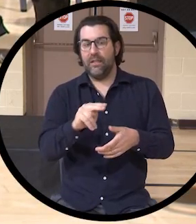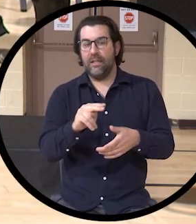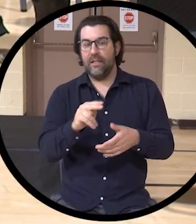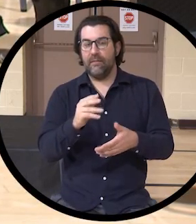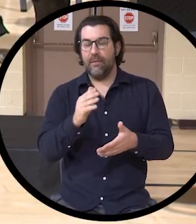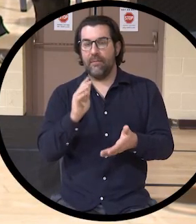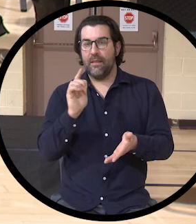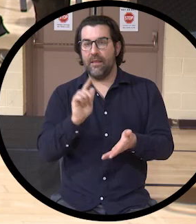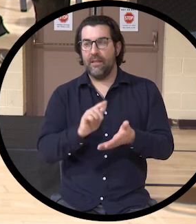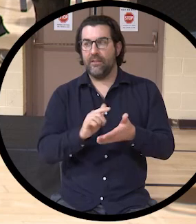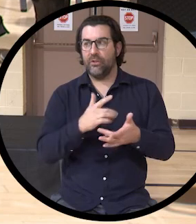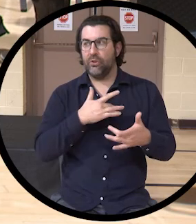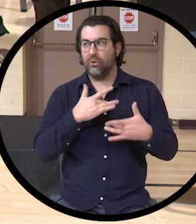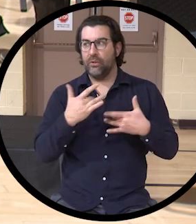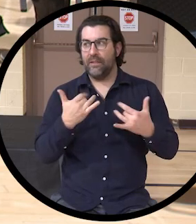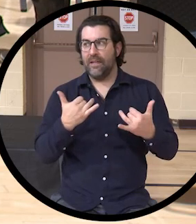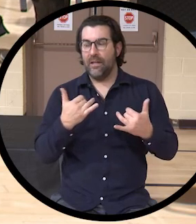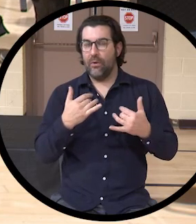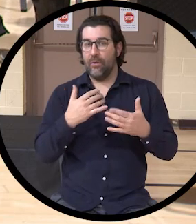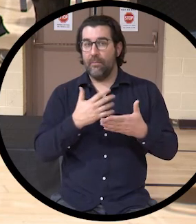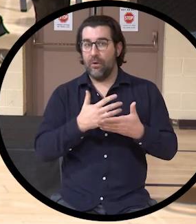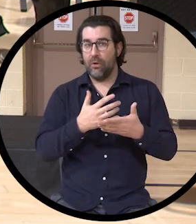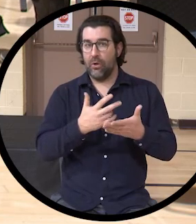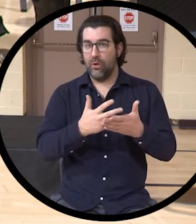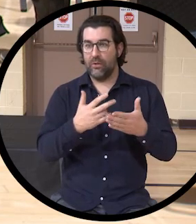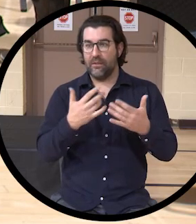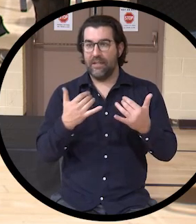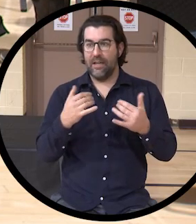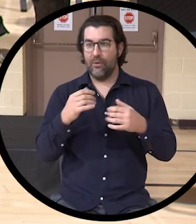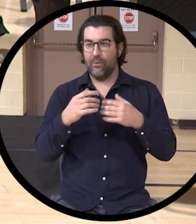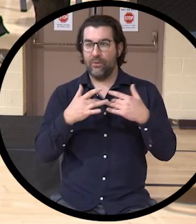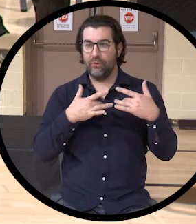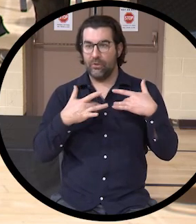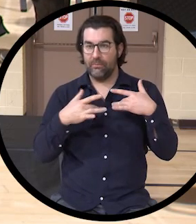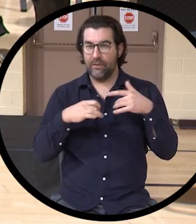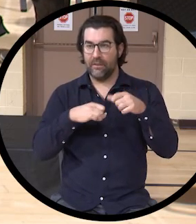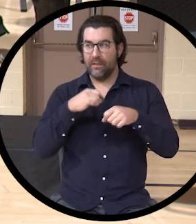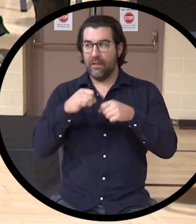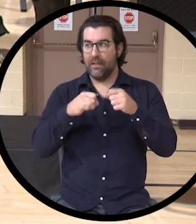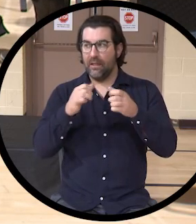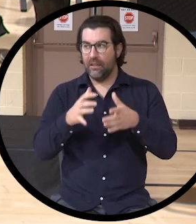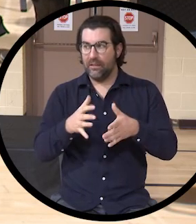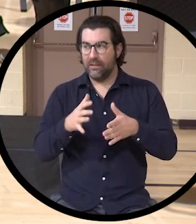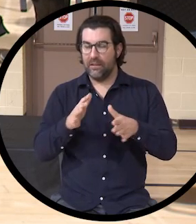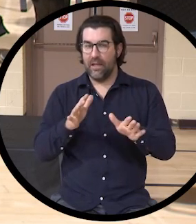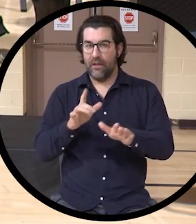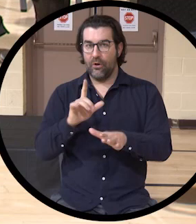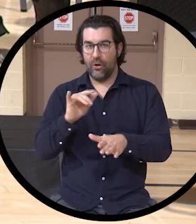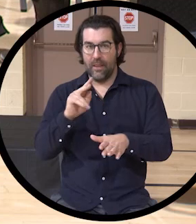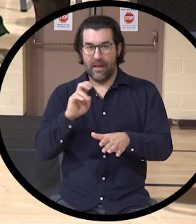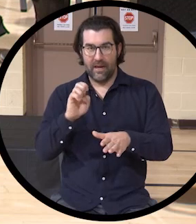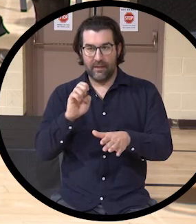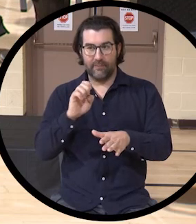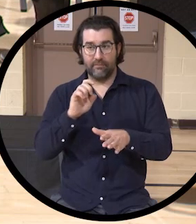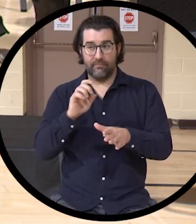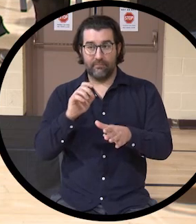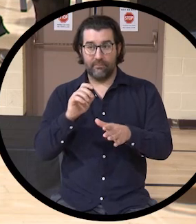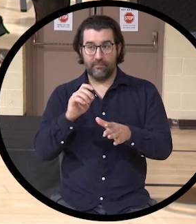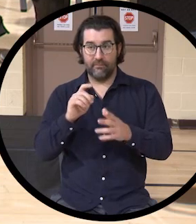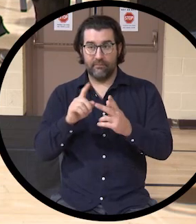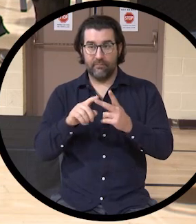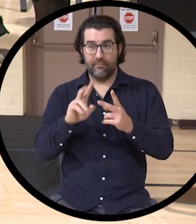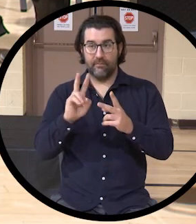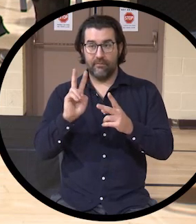less concerned now about cars, but more concerned about cyclists, given they have a dedicated lane. The